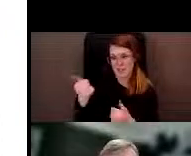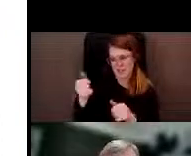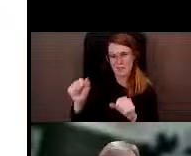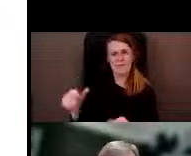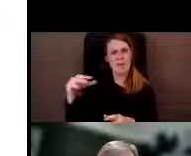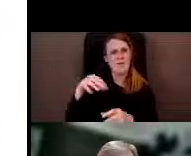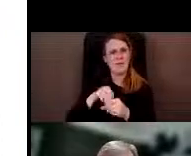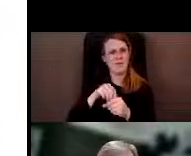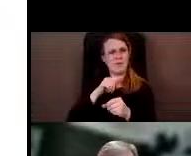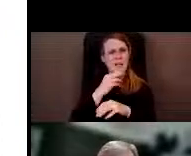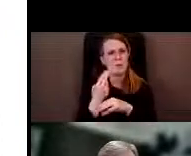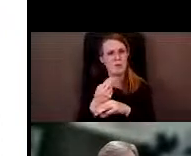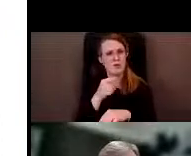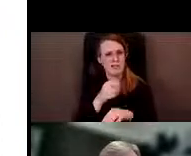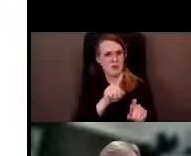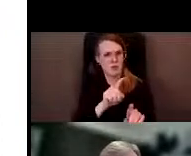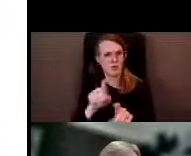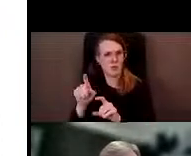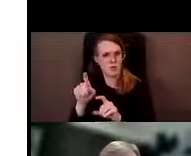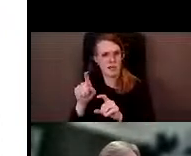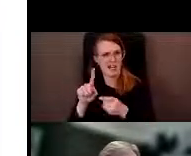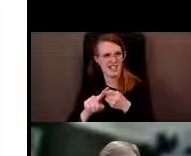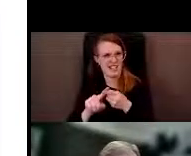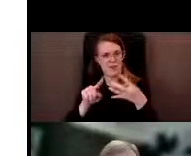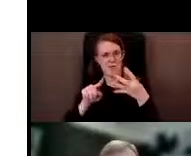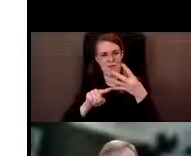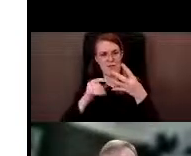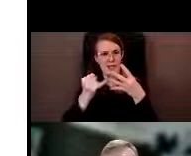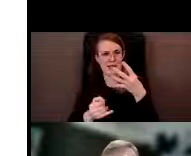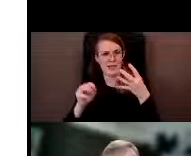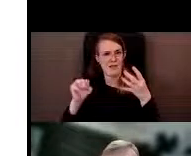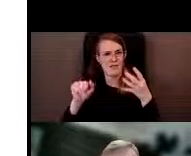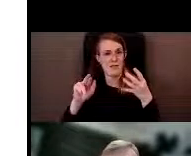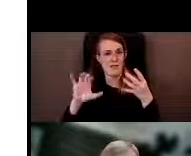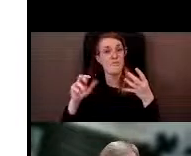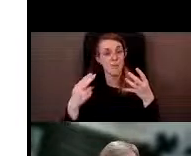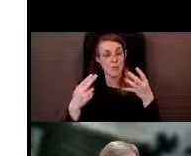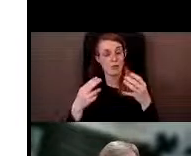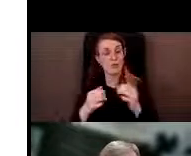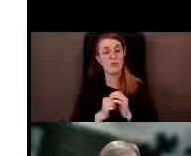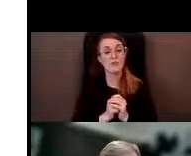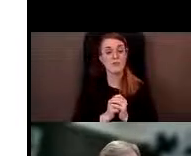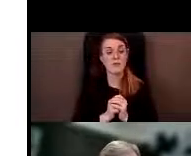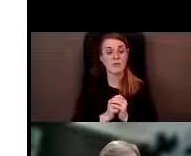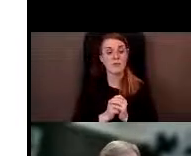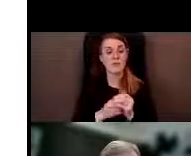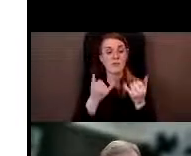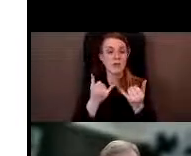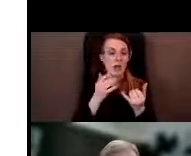by accessing this survey through the end of March. So now I'm going to lead you through a few